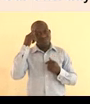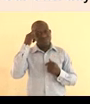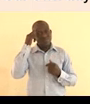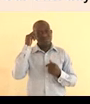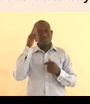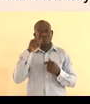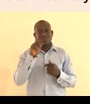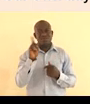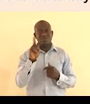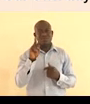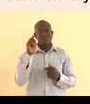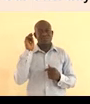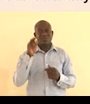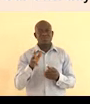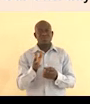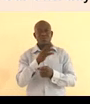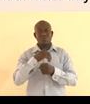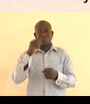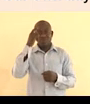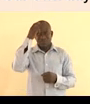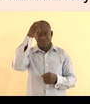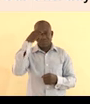he got all this wisdom,